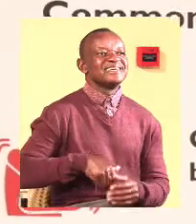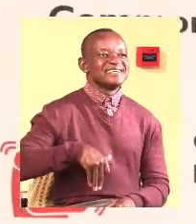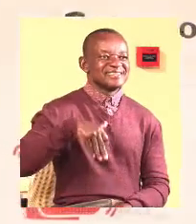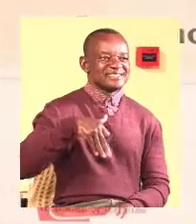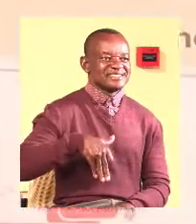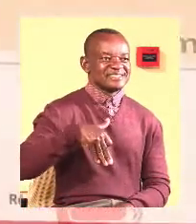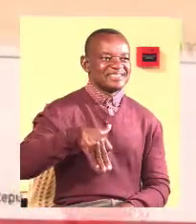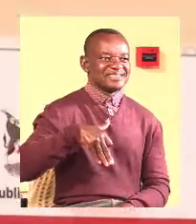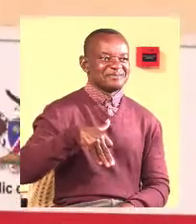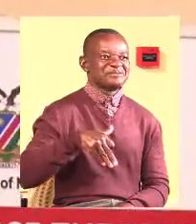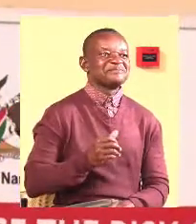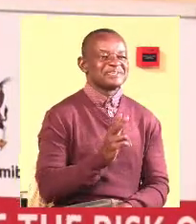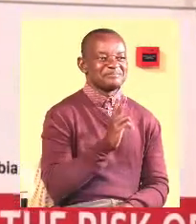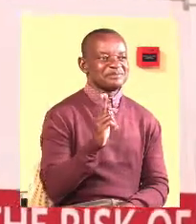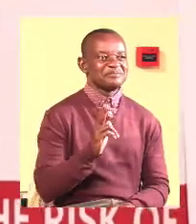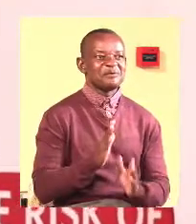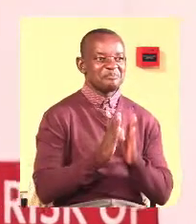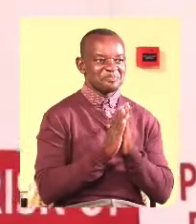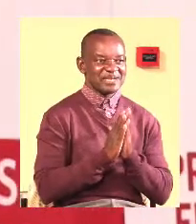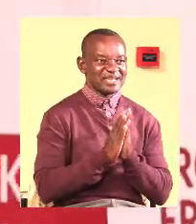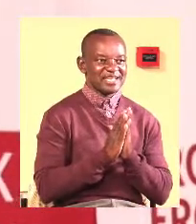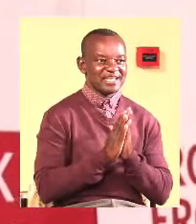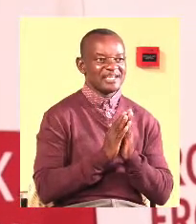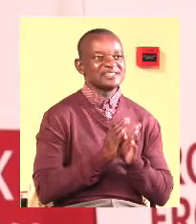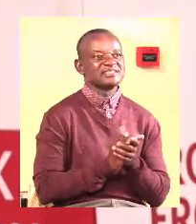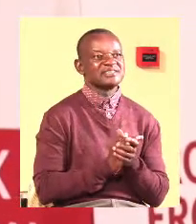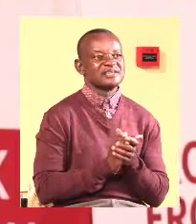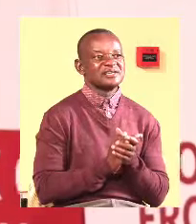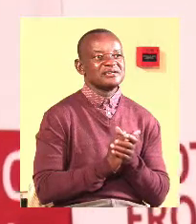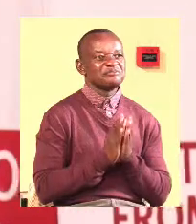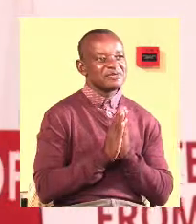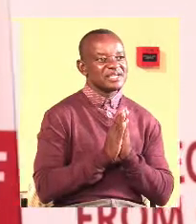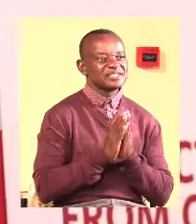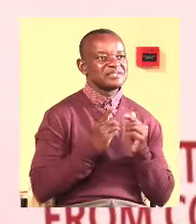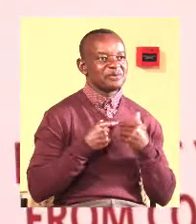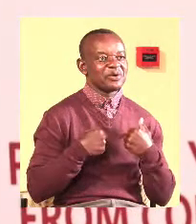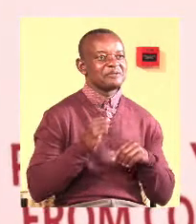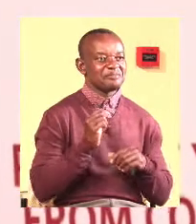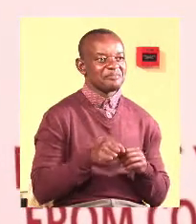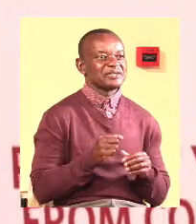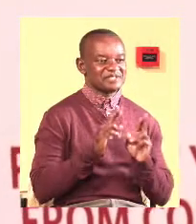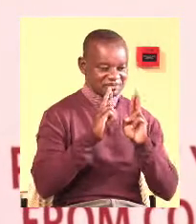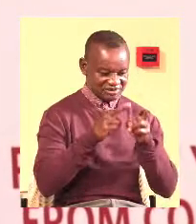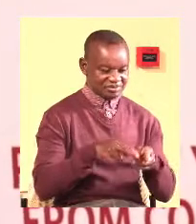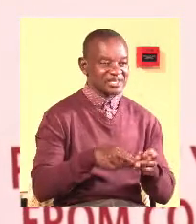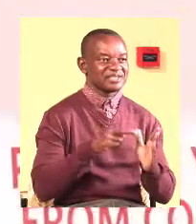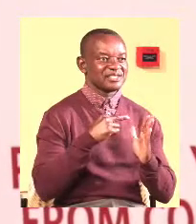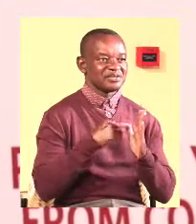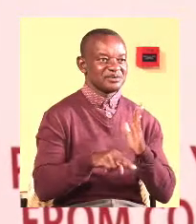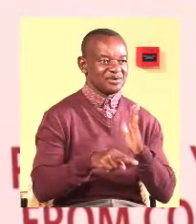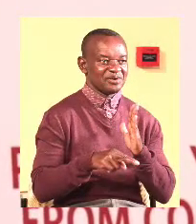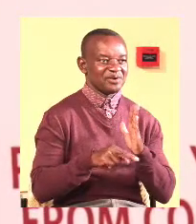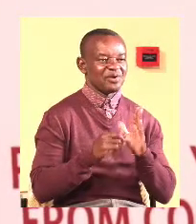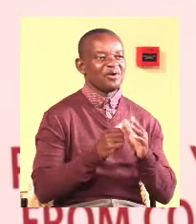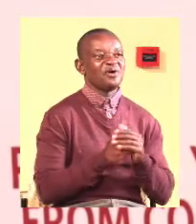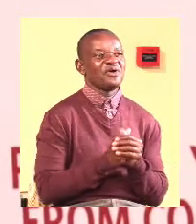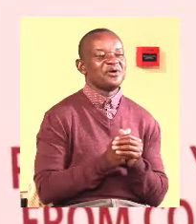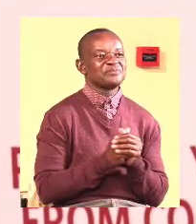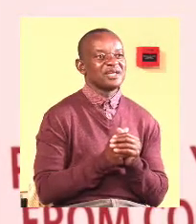breaking the lockdown guidelines. It's for our own good, no one else. It's for your own health, the nation, and everyone